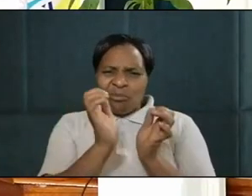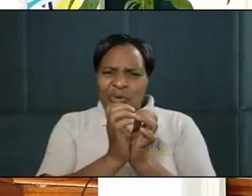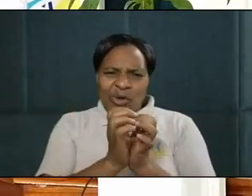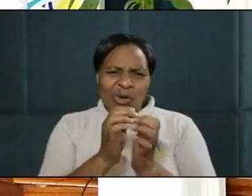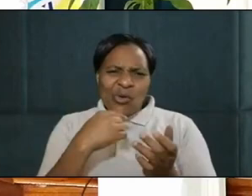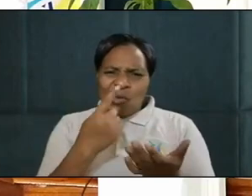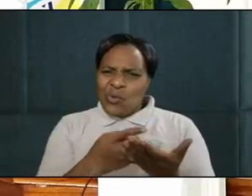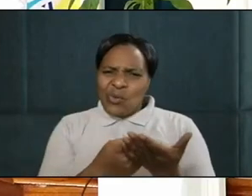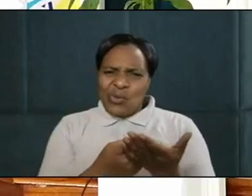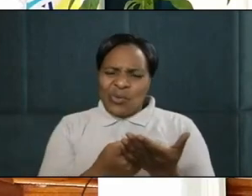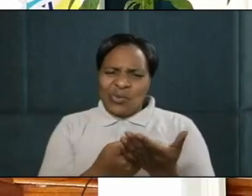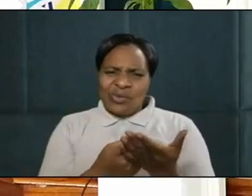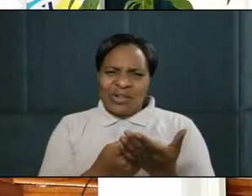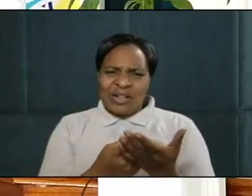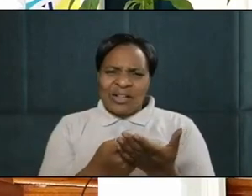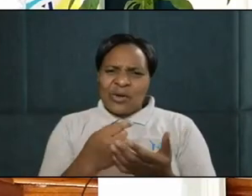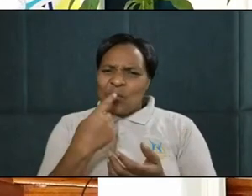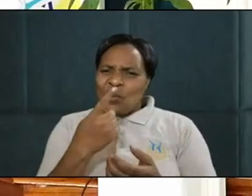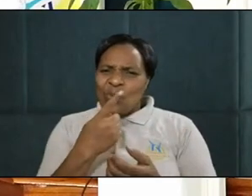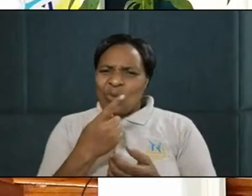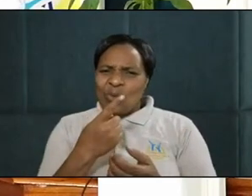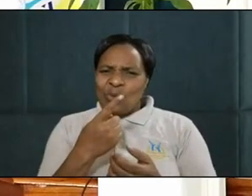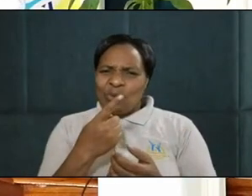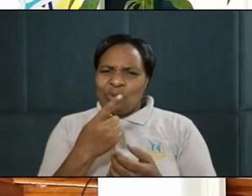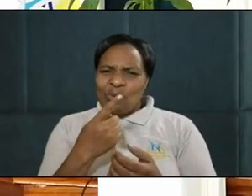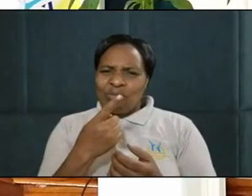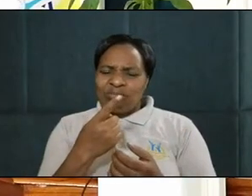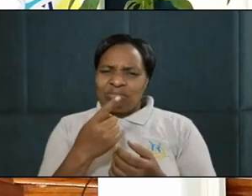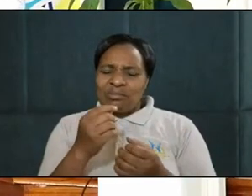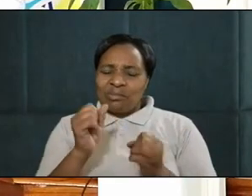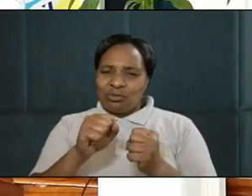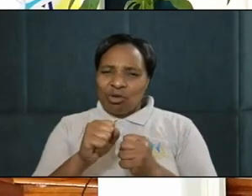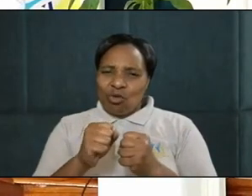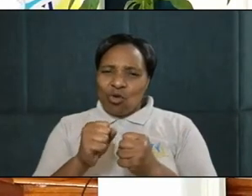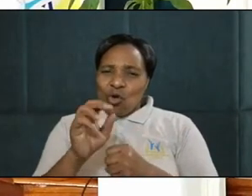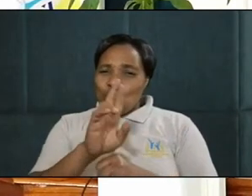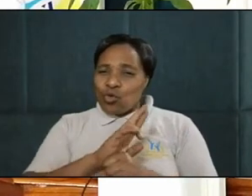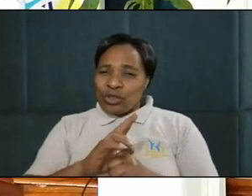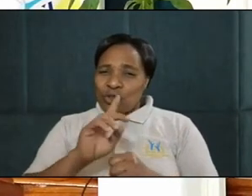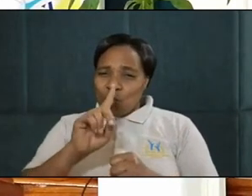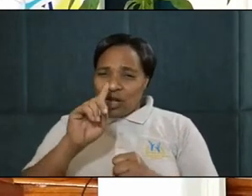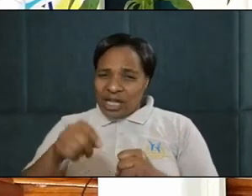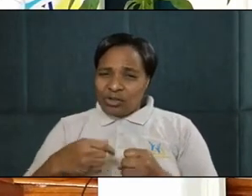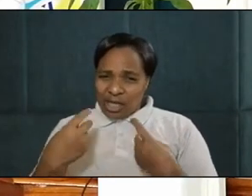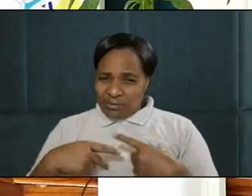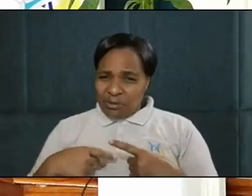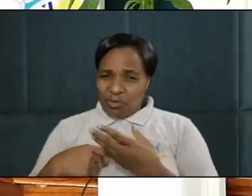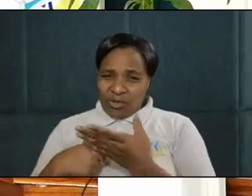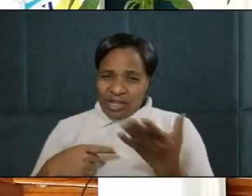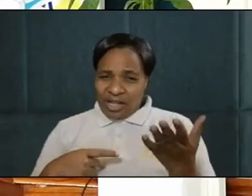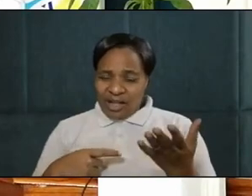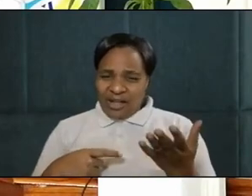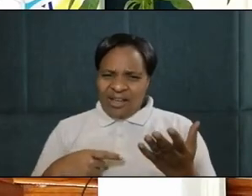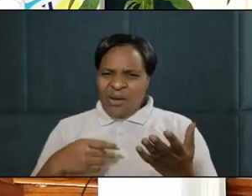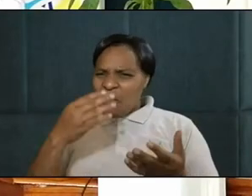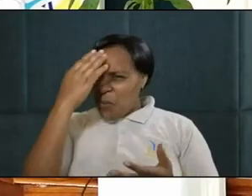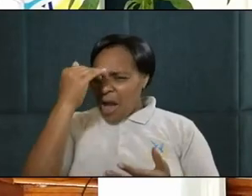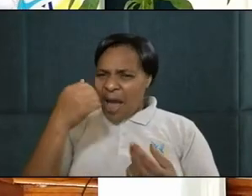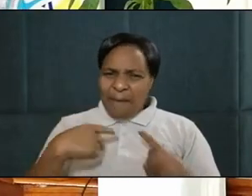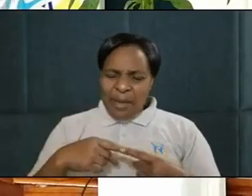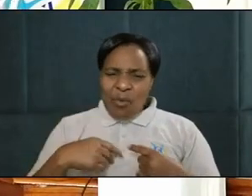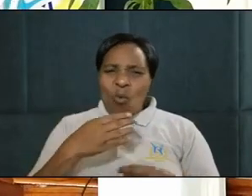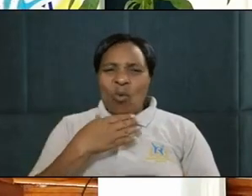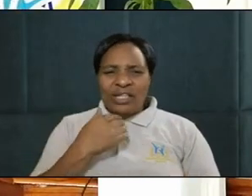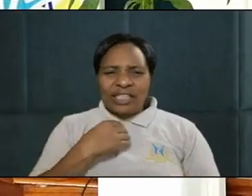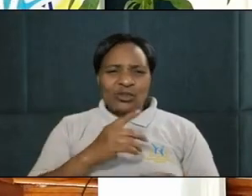Egyptian. The Egyptian fellow that led 4,000 terrorists into the desert. So why did Paul want to speak